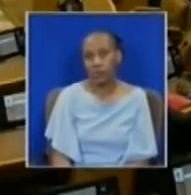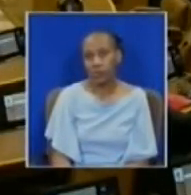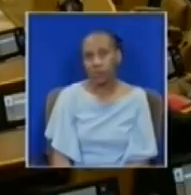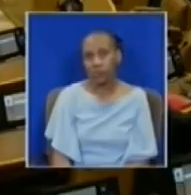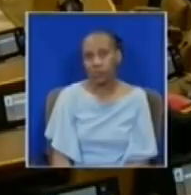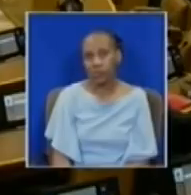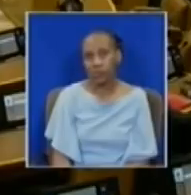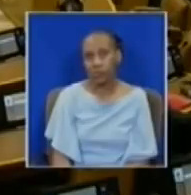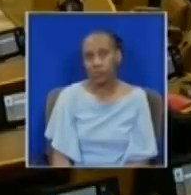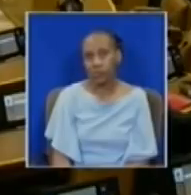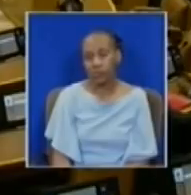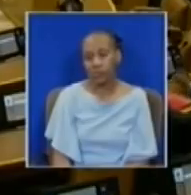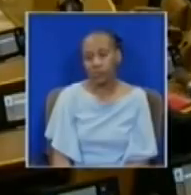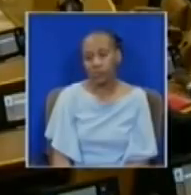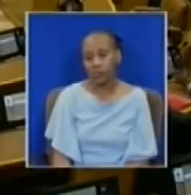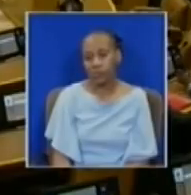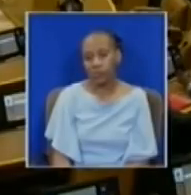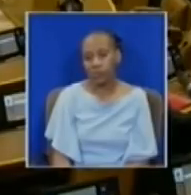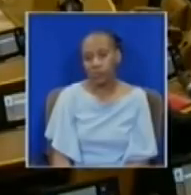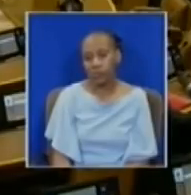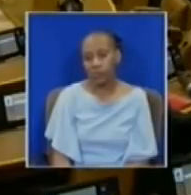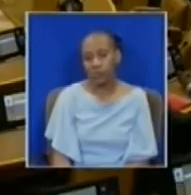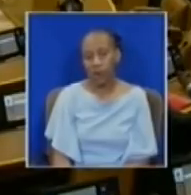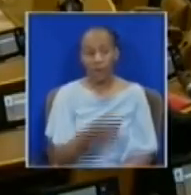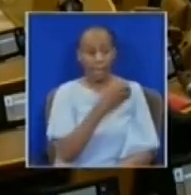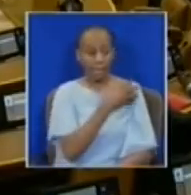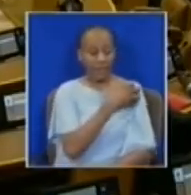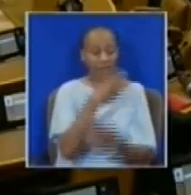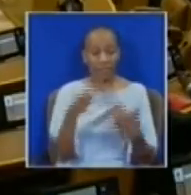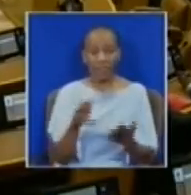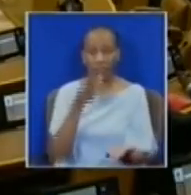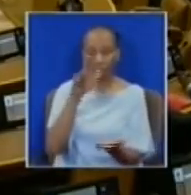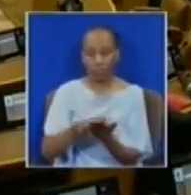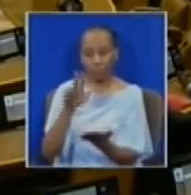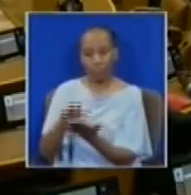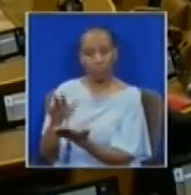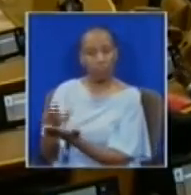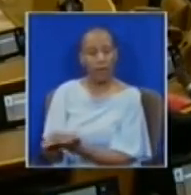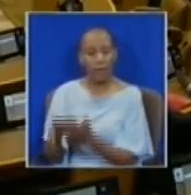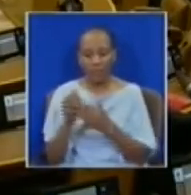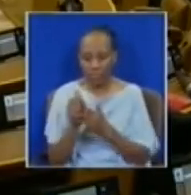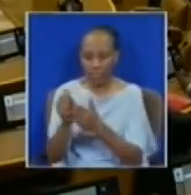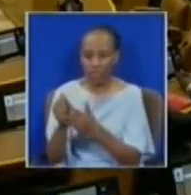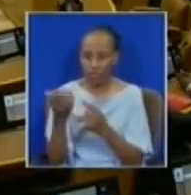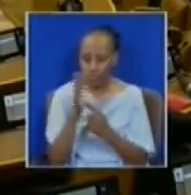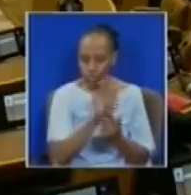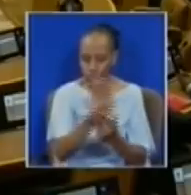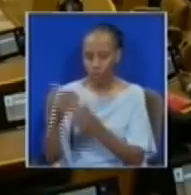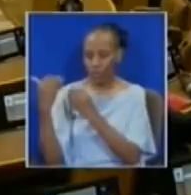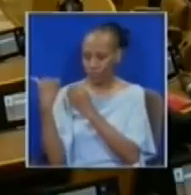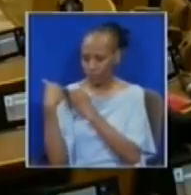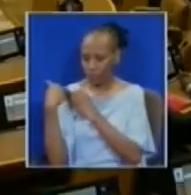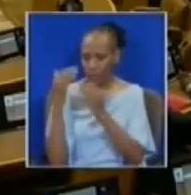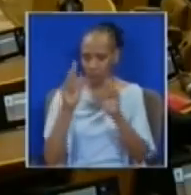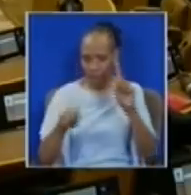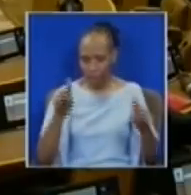proposals forward. What we do is we give option A, B, and C. Like I said, it's all about negotiating. So I will